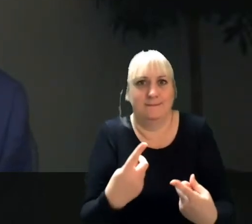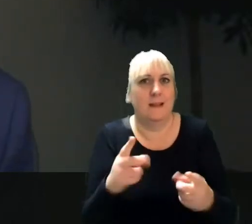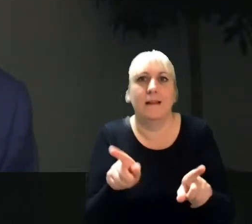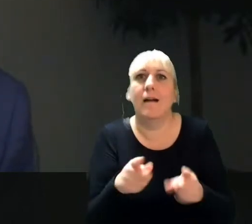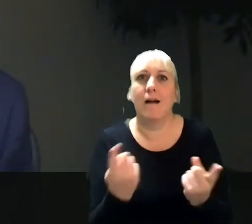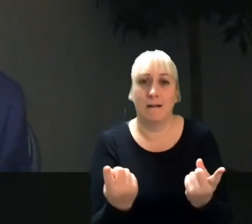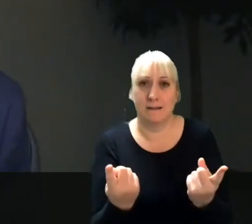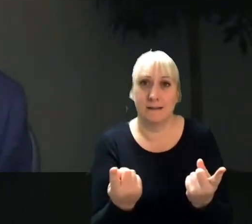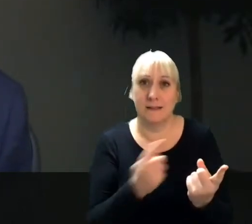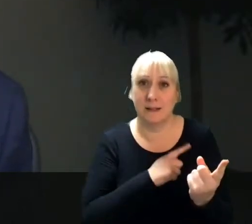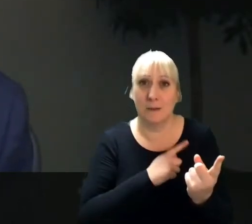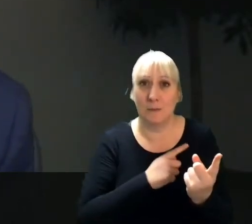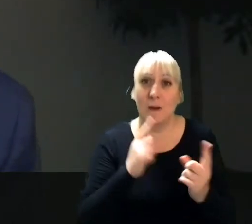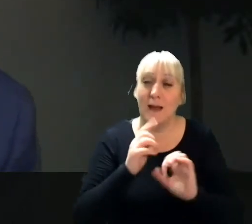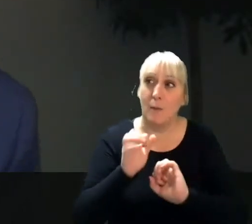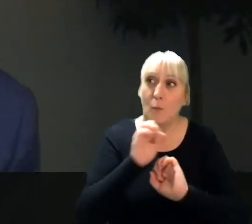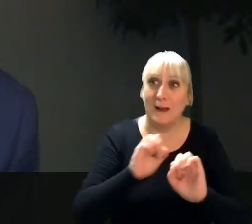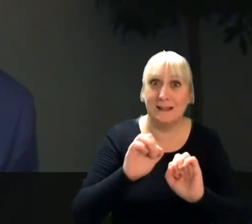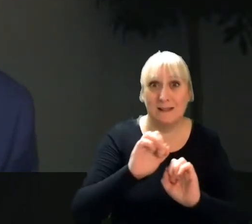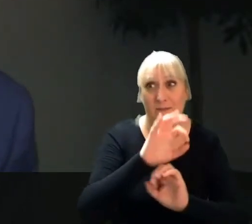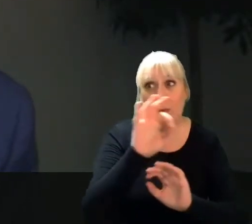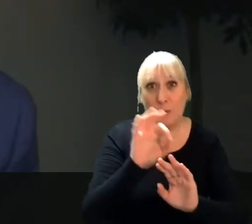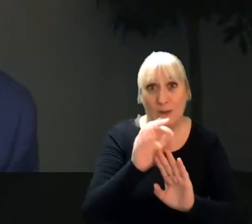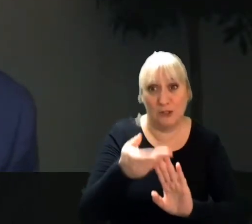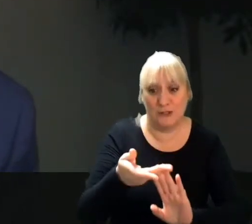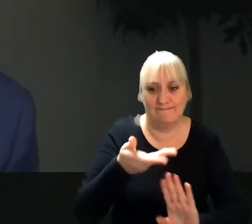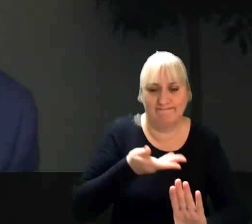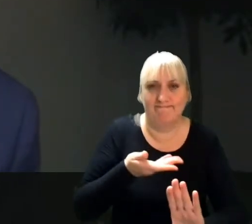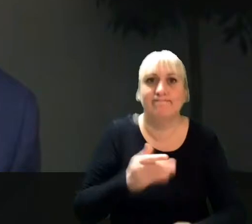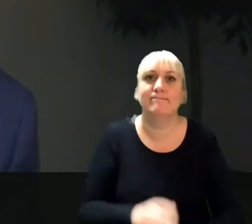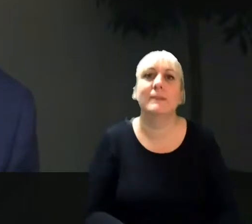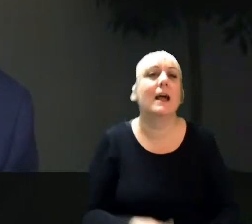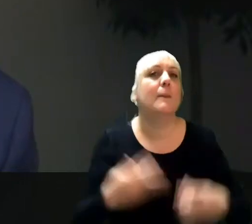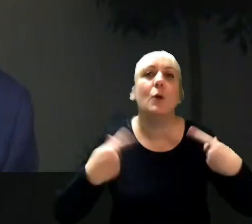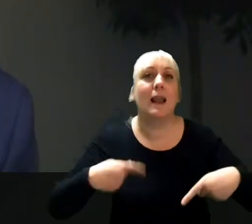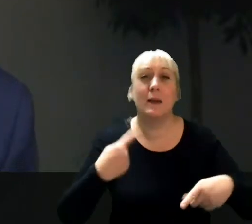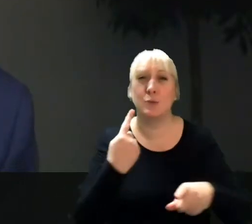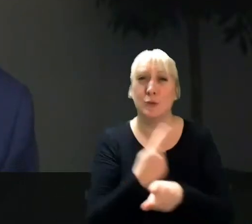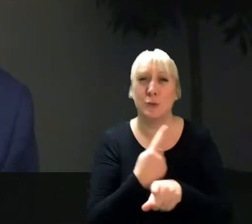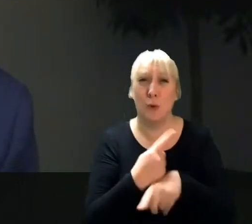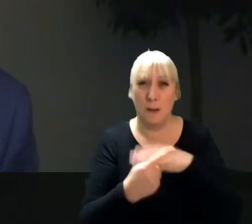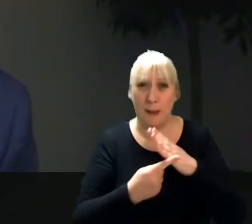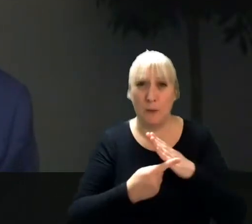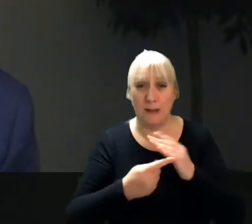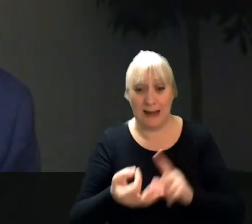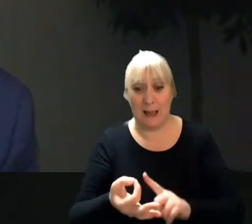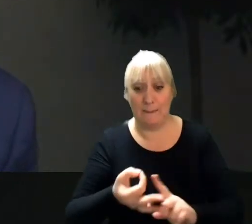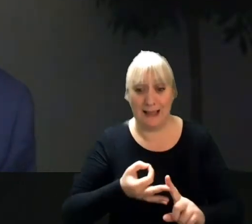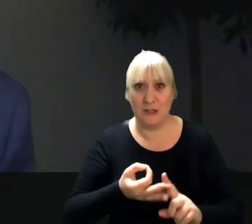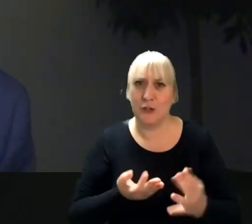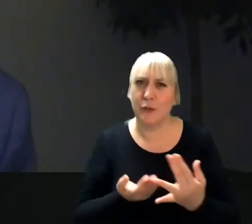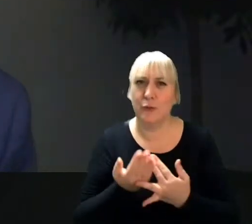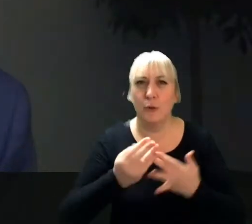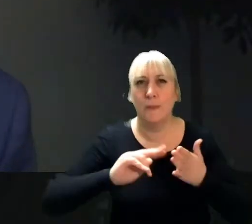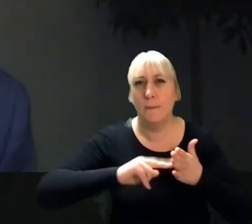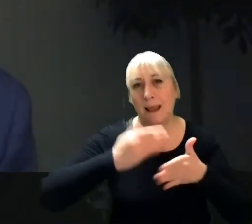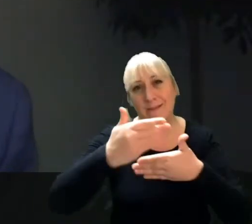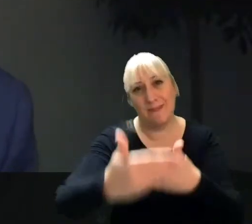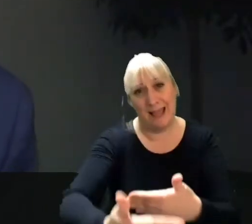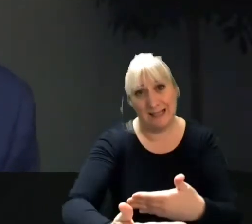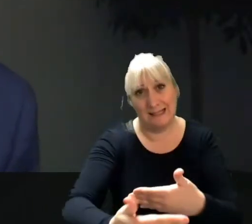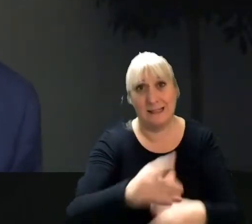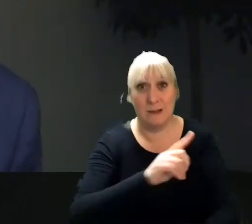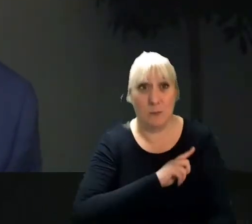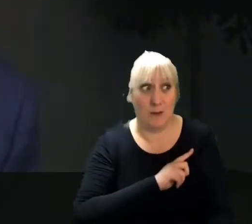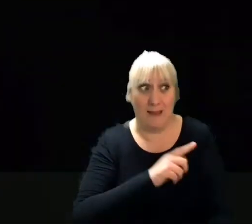a quasi-judicial. And if I talk about an application while it's still in the planning phase, I can be accused of